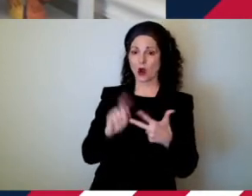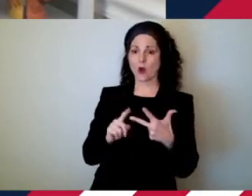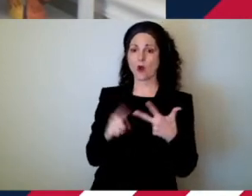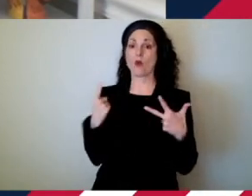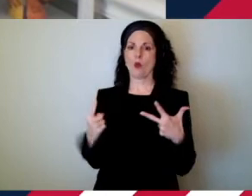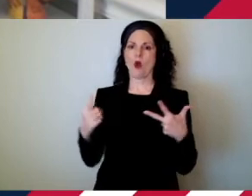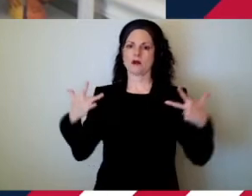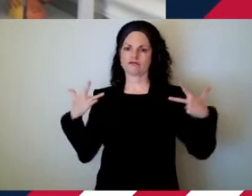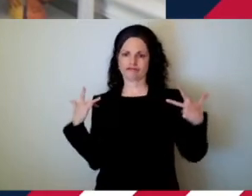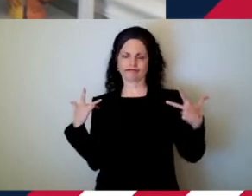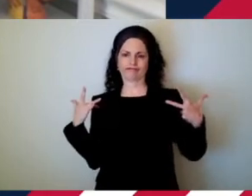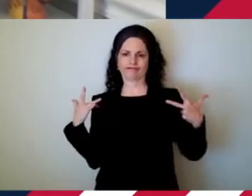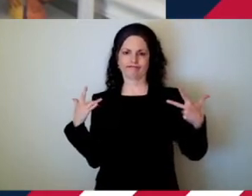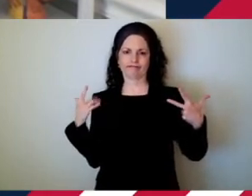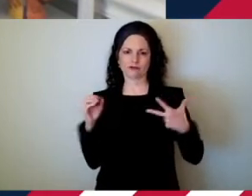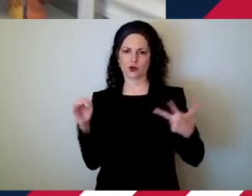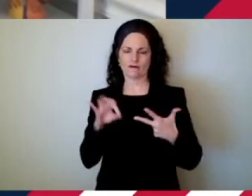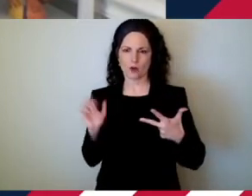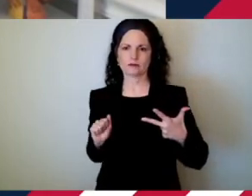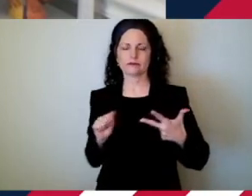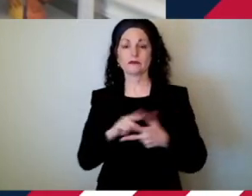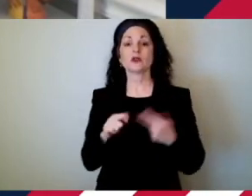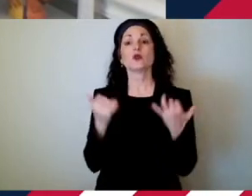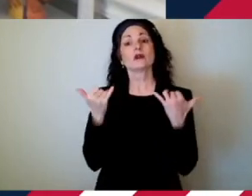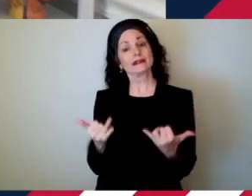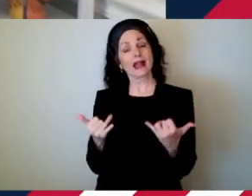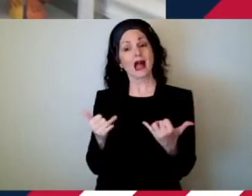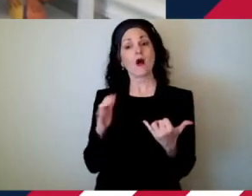is now closed on the convention agenda.